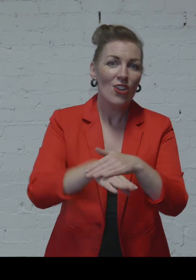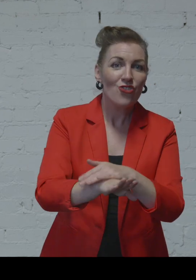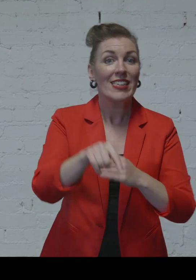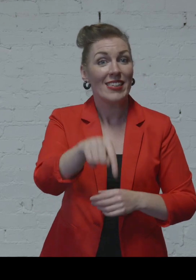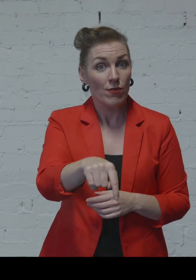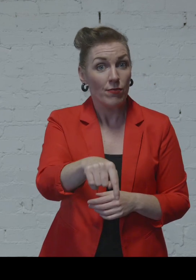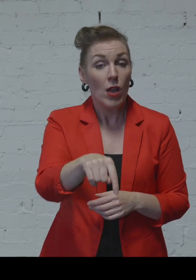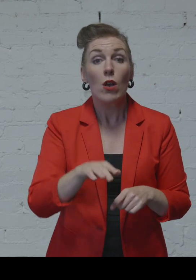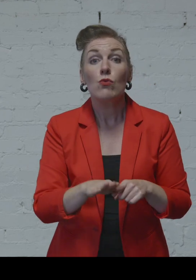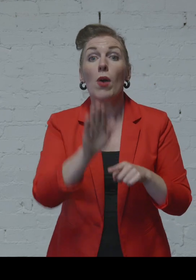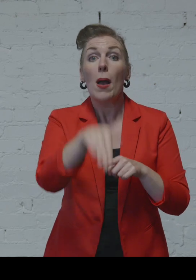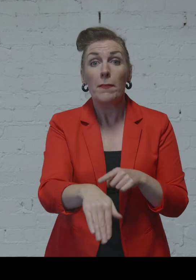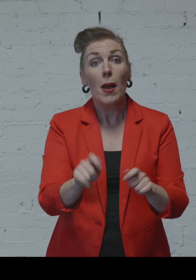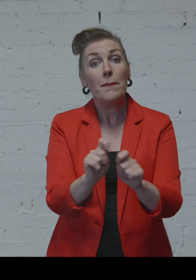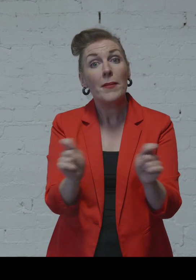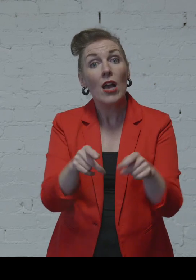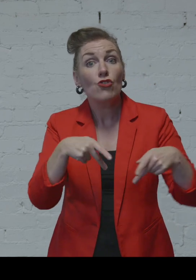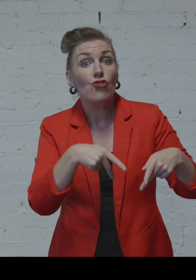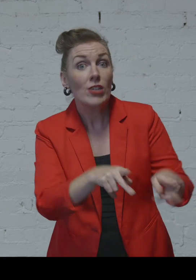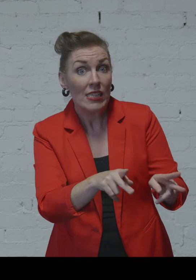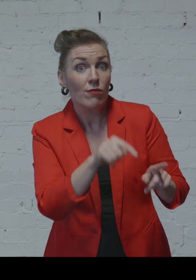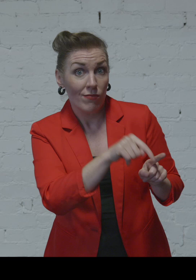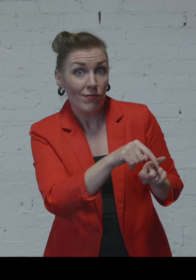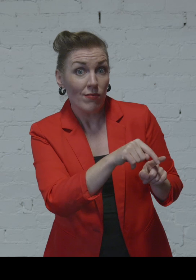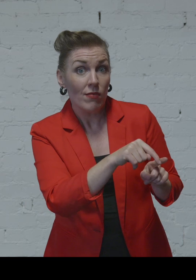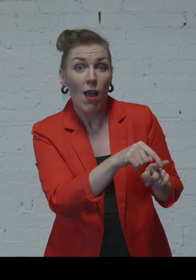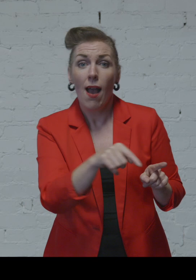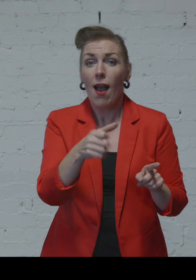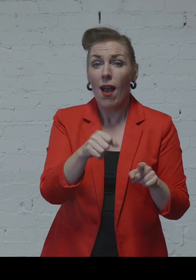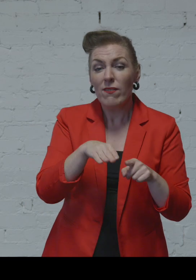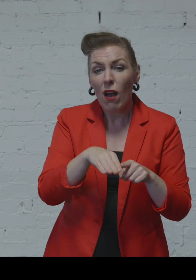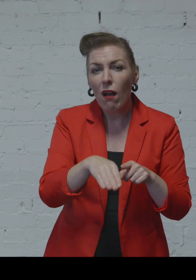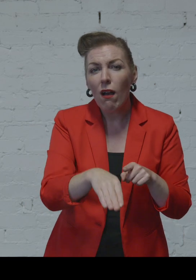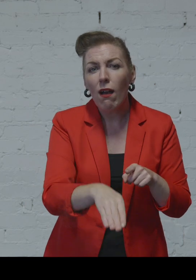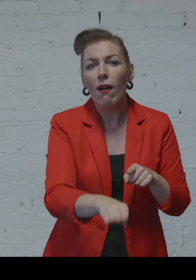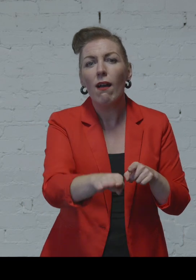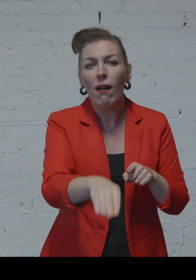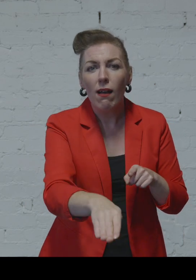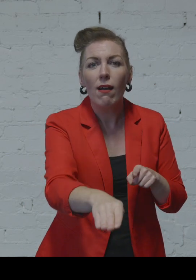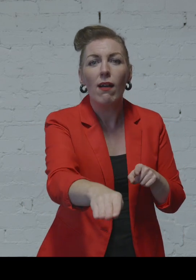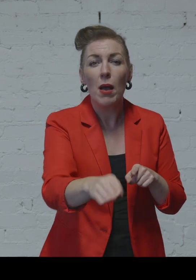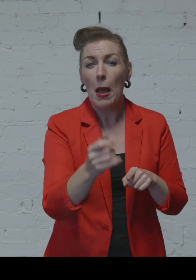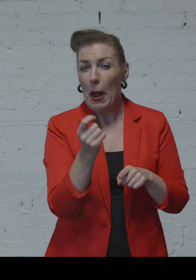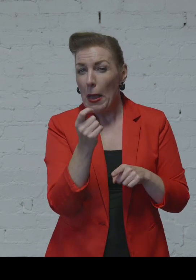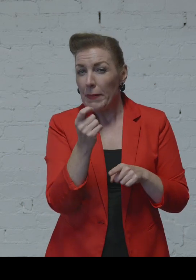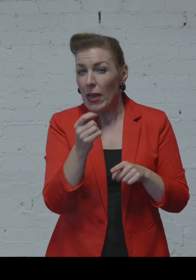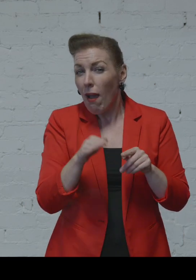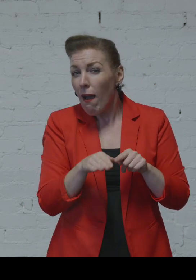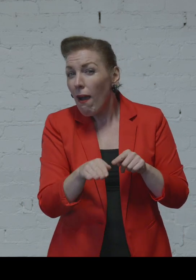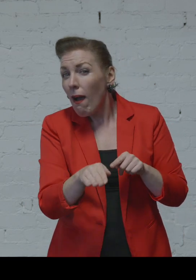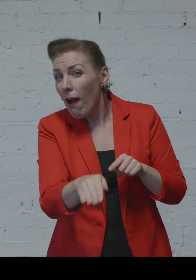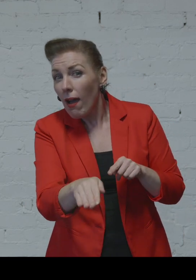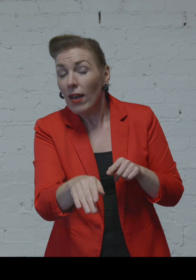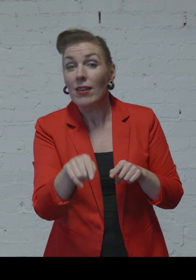is next to the ramp leading up to the main entrance to the Echo Echo Studios. The ramp from Magazine Street up to Echo Echo